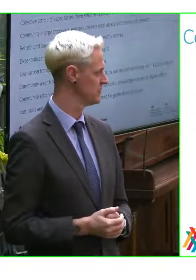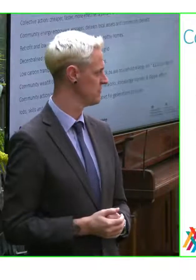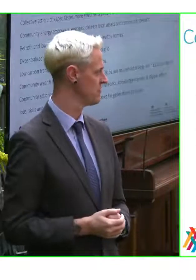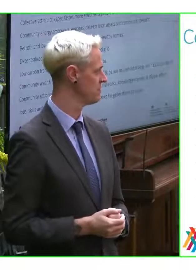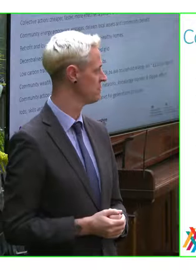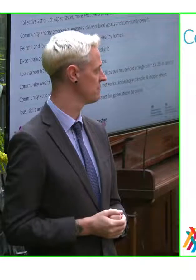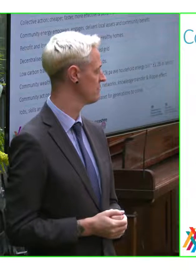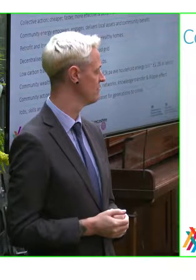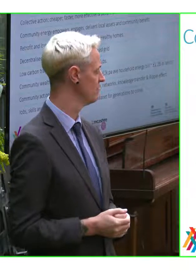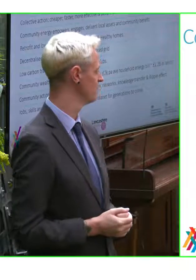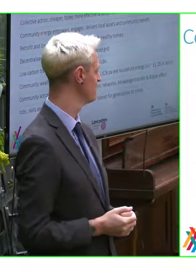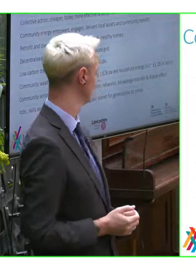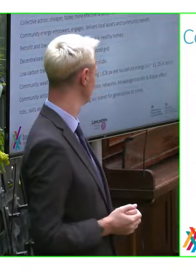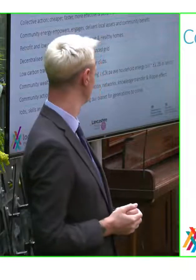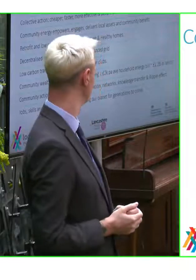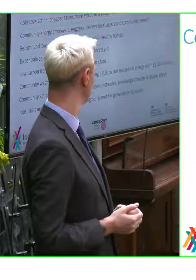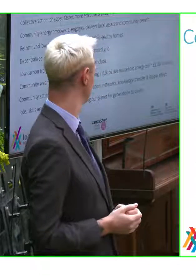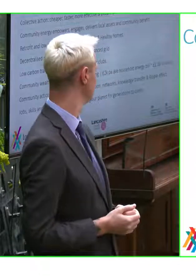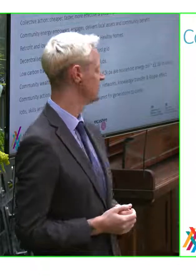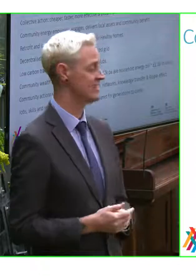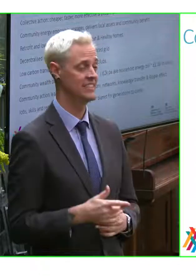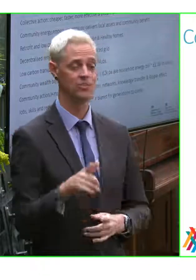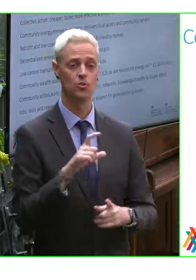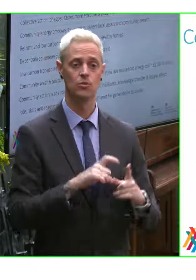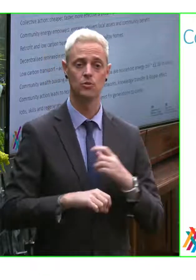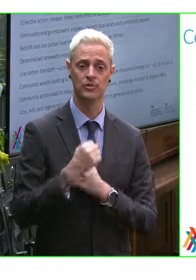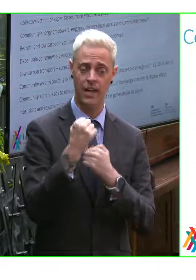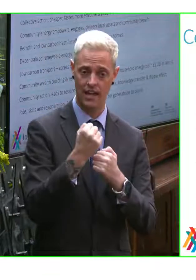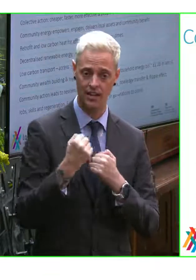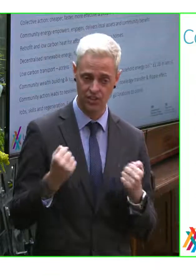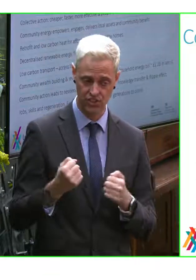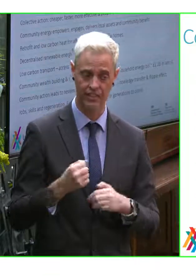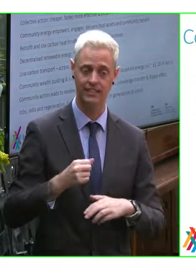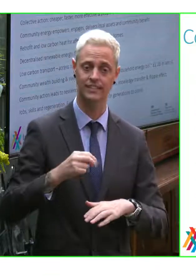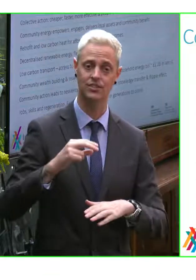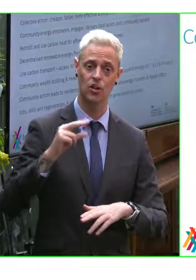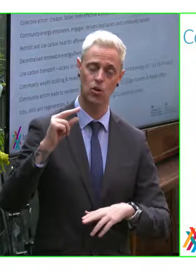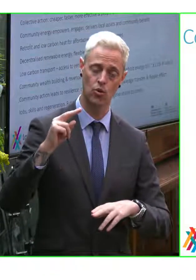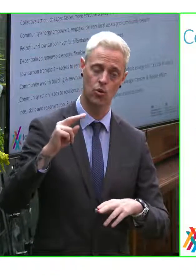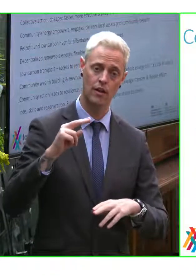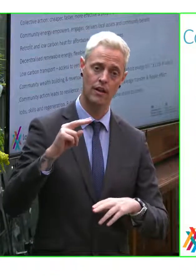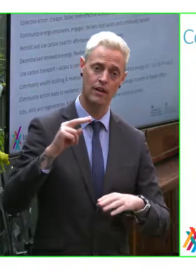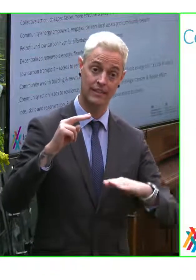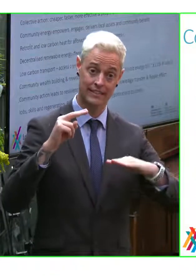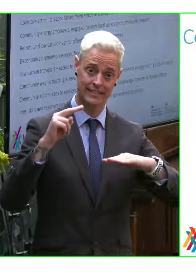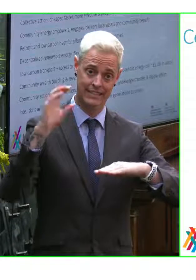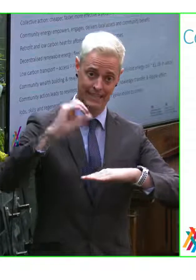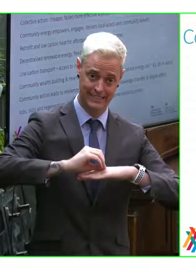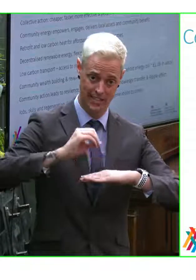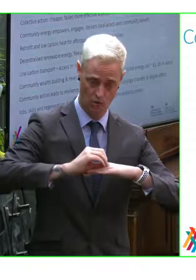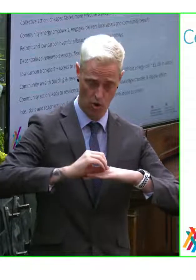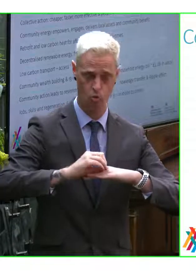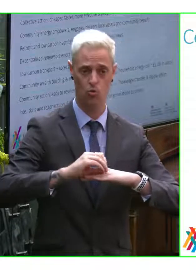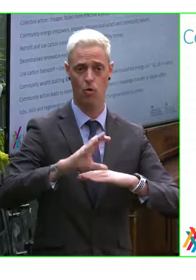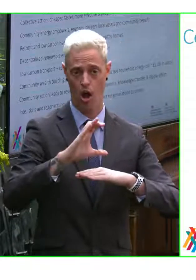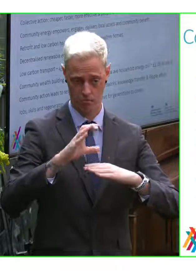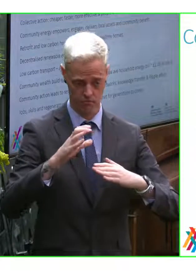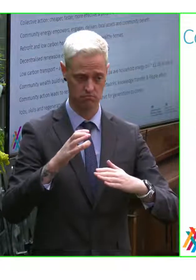in summary, community energy, equitable net zero transition. There are absolutely loads of